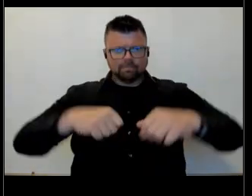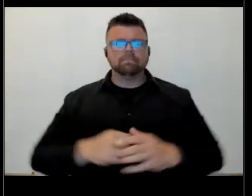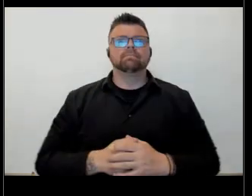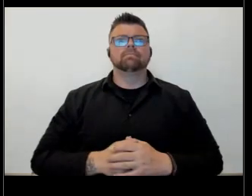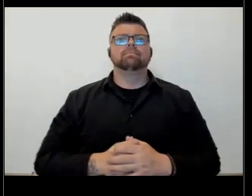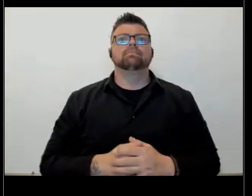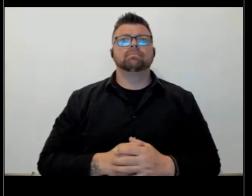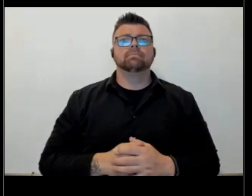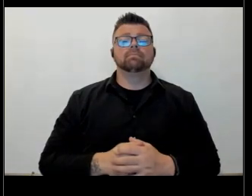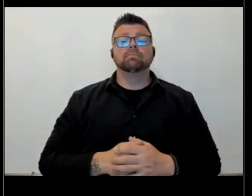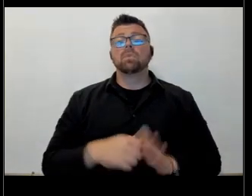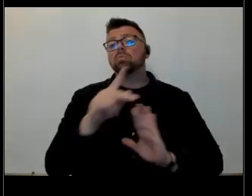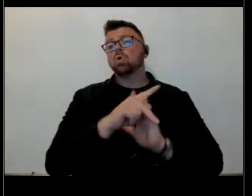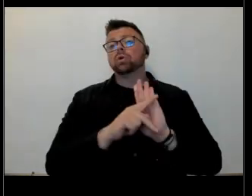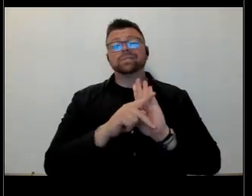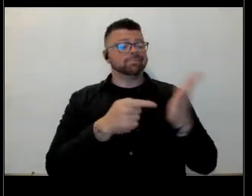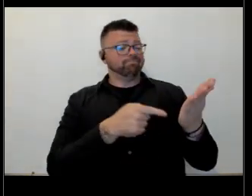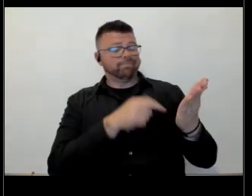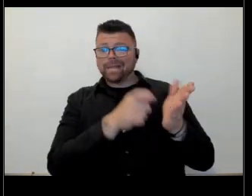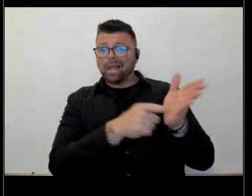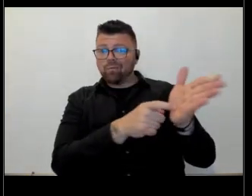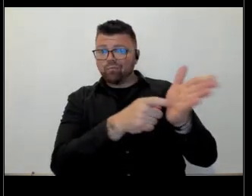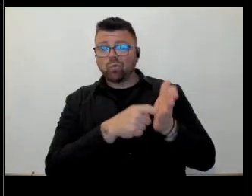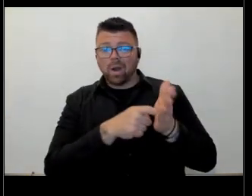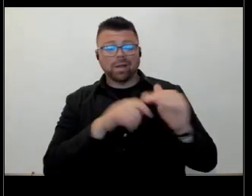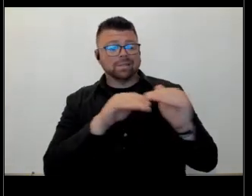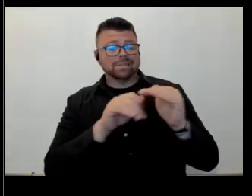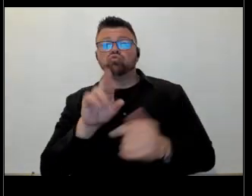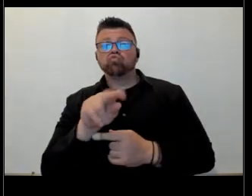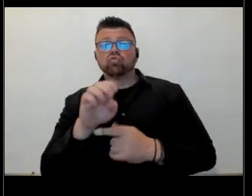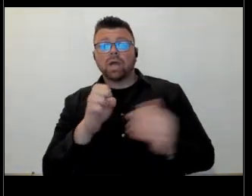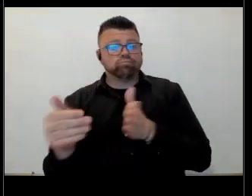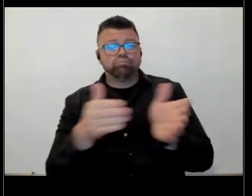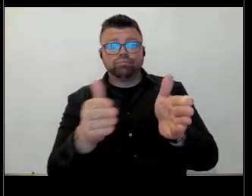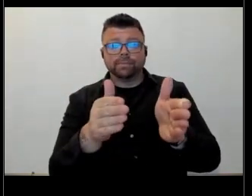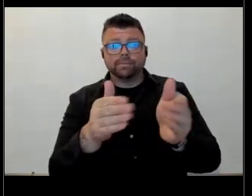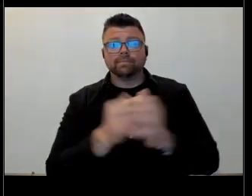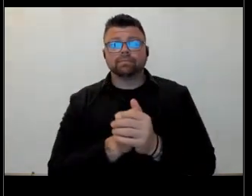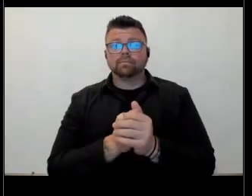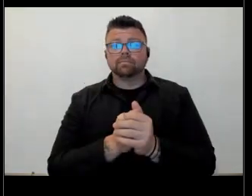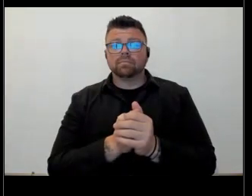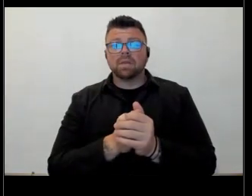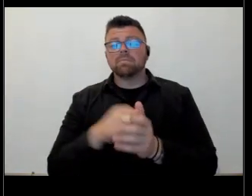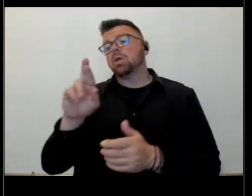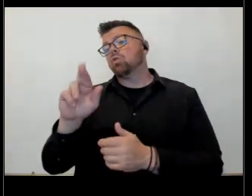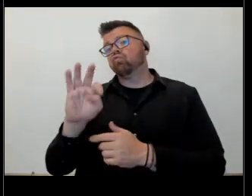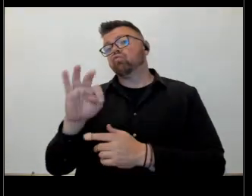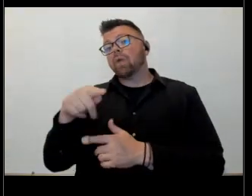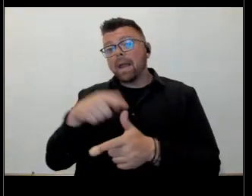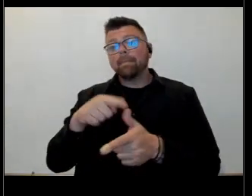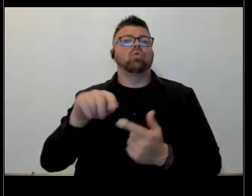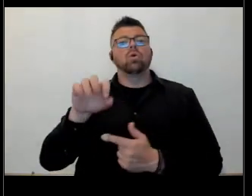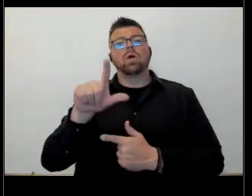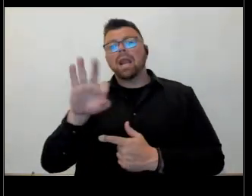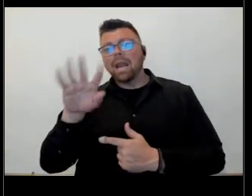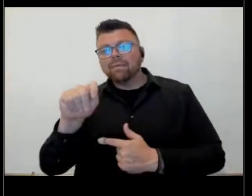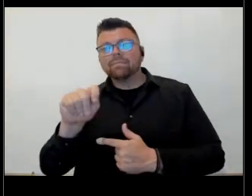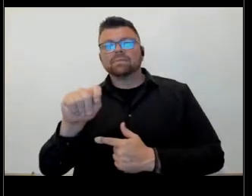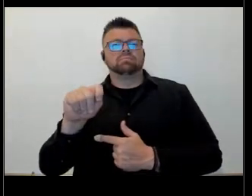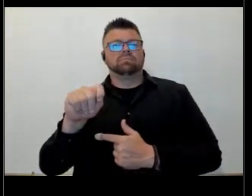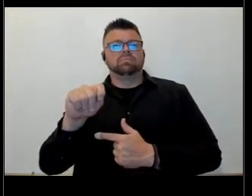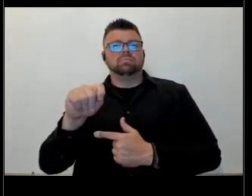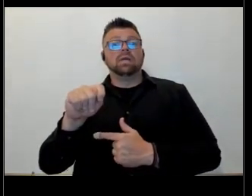The guidelines do not require an accessible route, which would be a ramp or a lift, down into